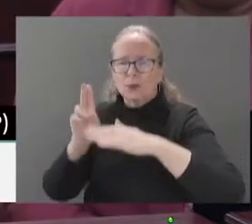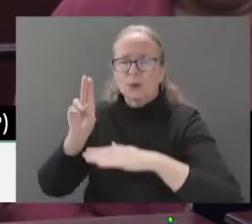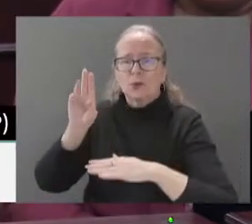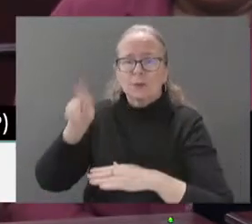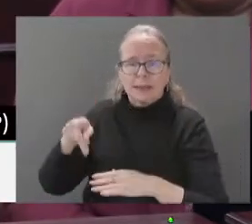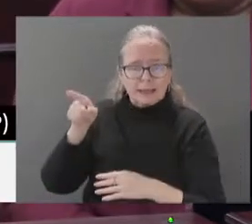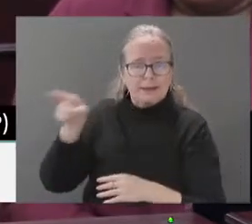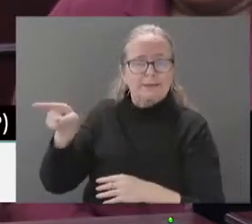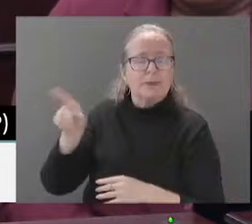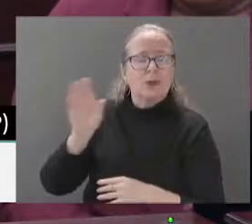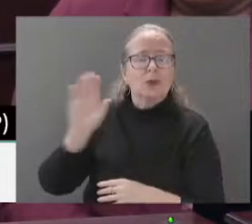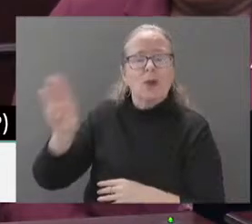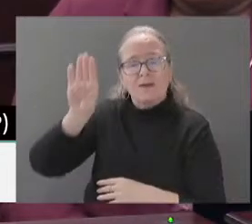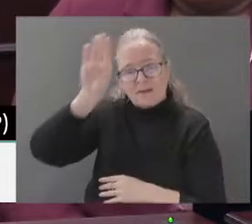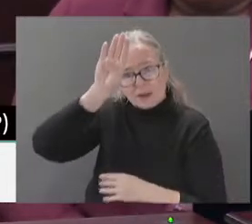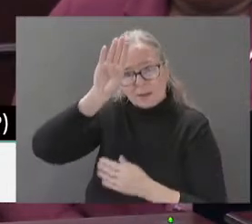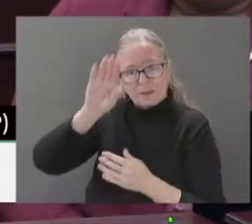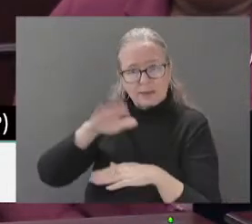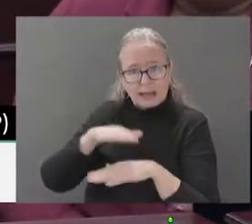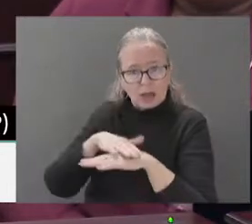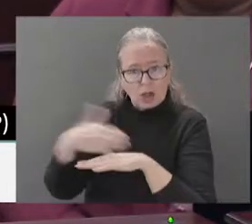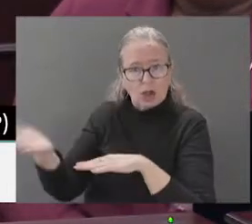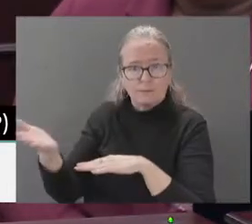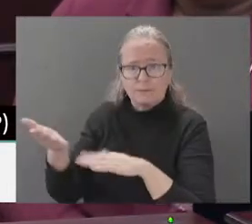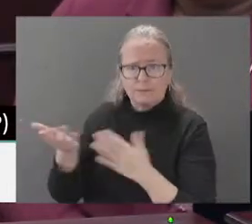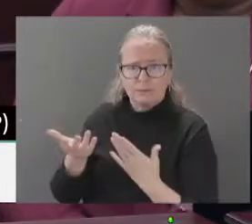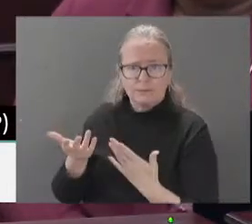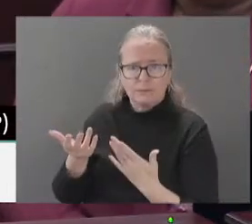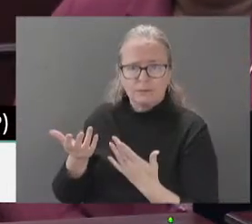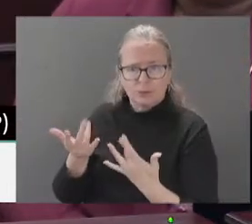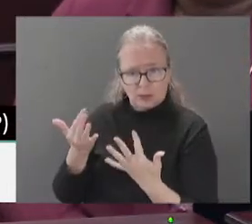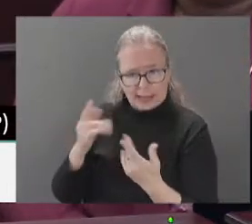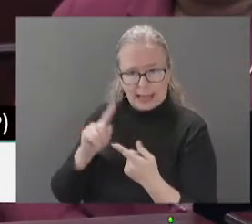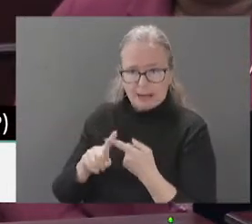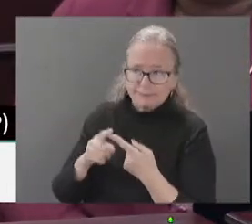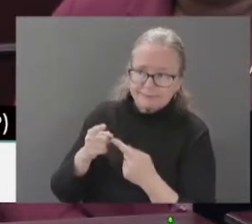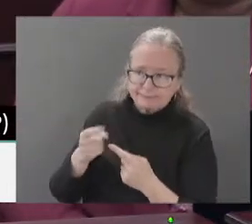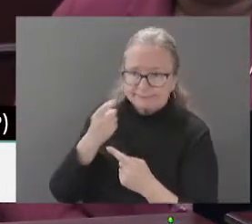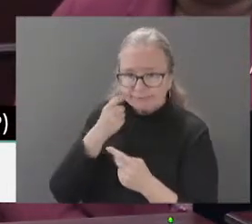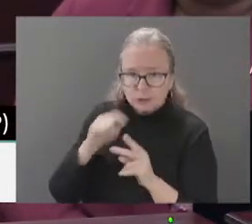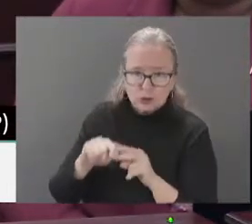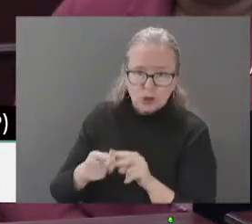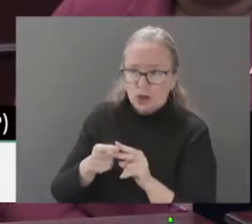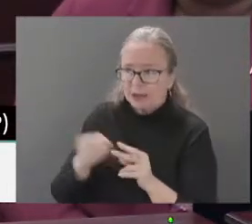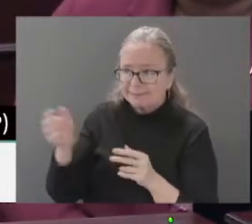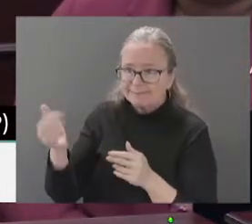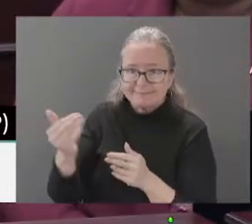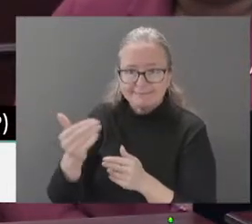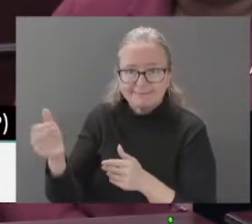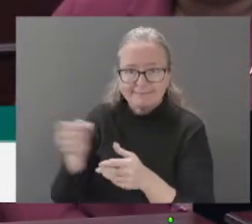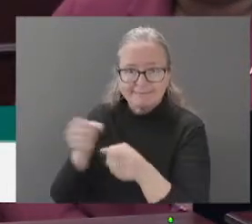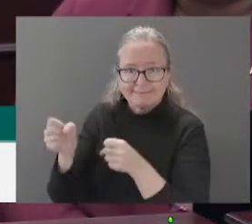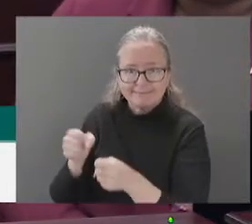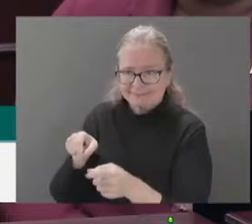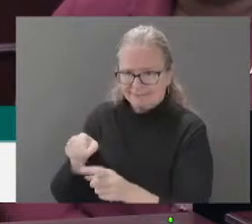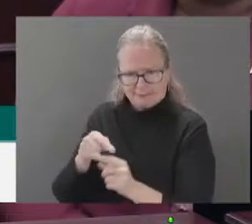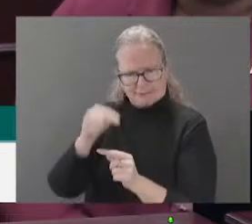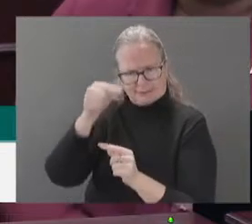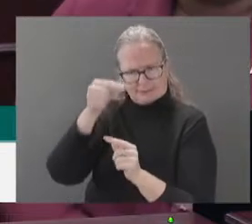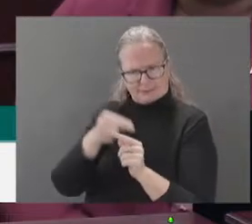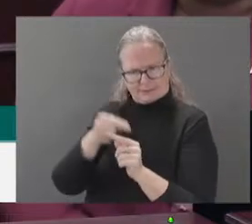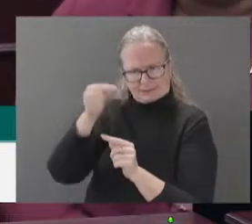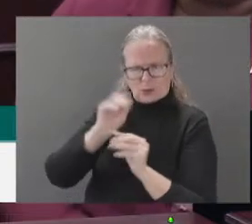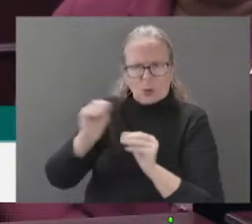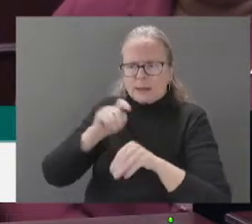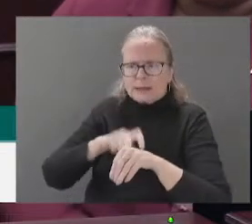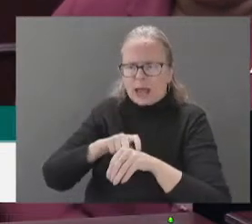the beginning of the 2024 Wildfire season to start hiring with no training time it looks like the UCP is just hoping